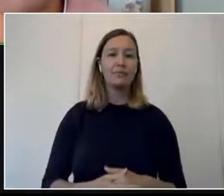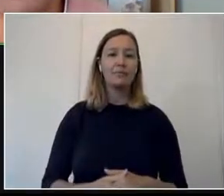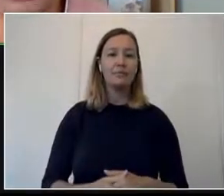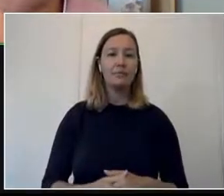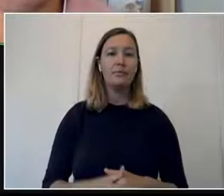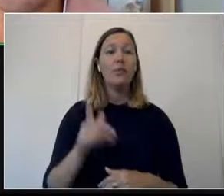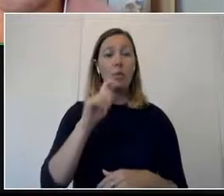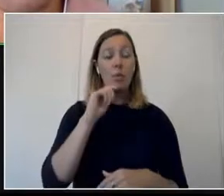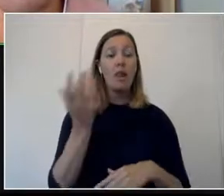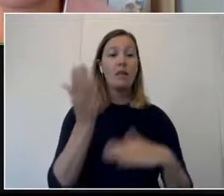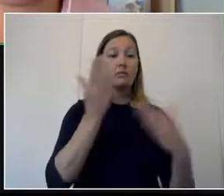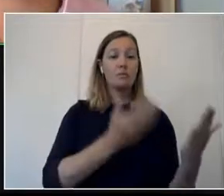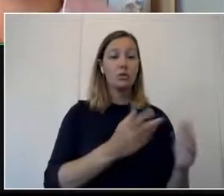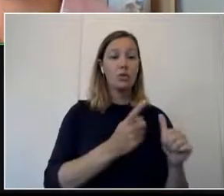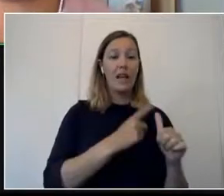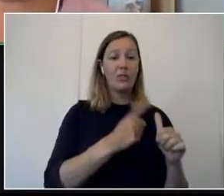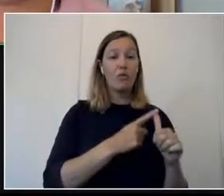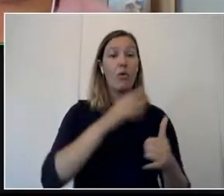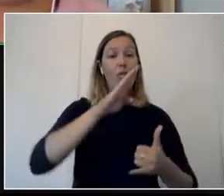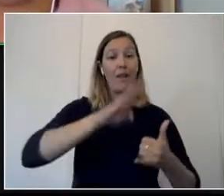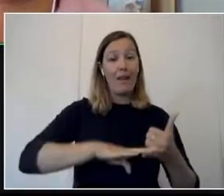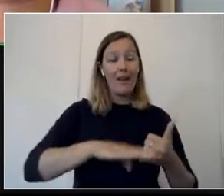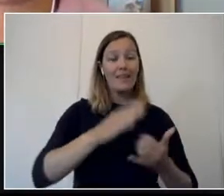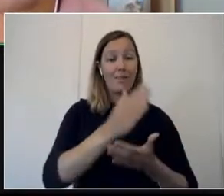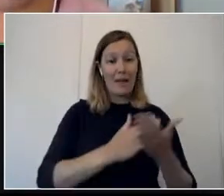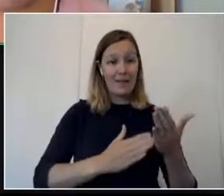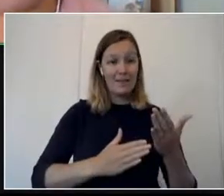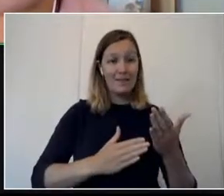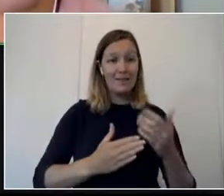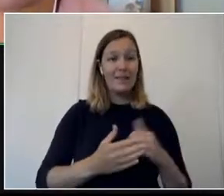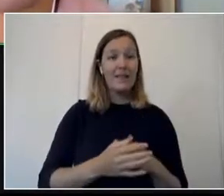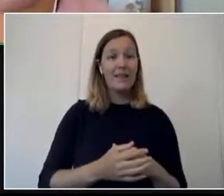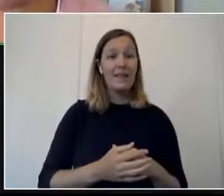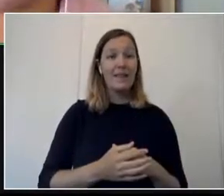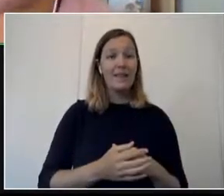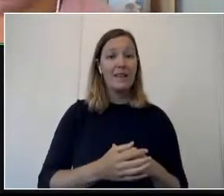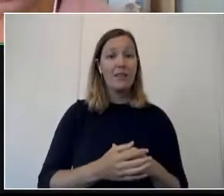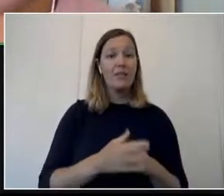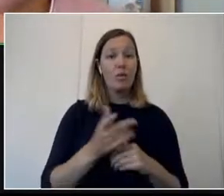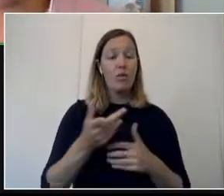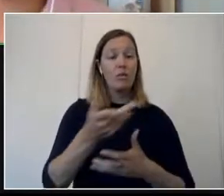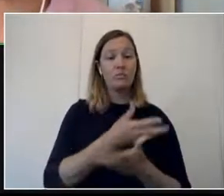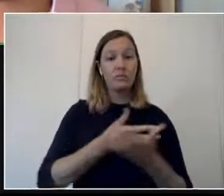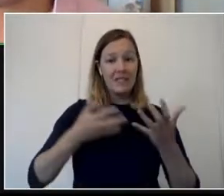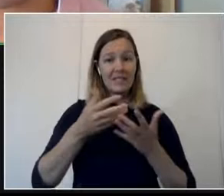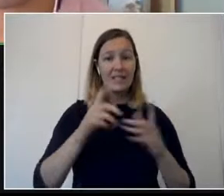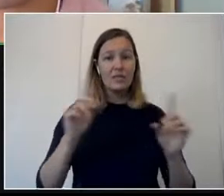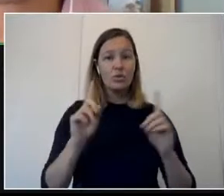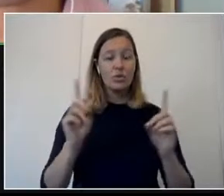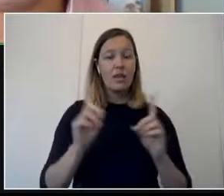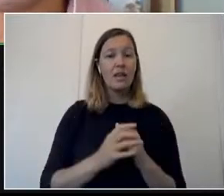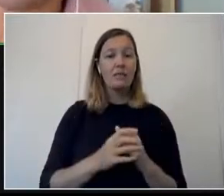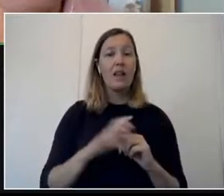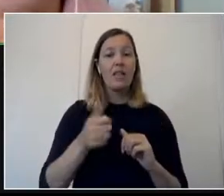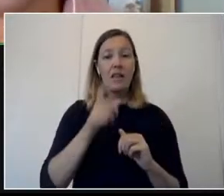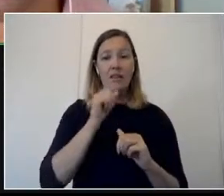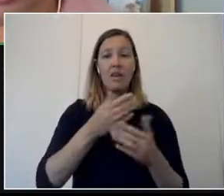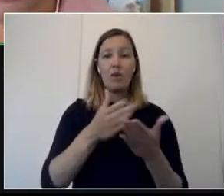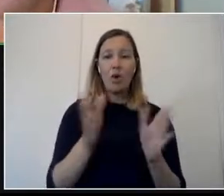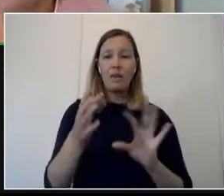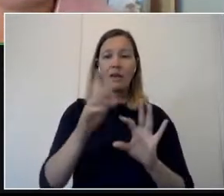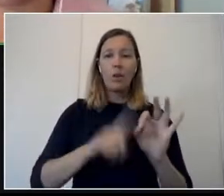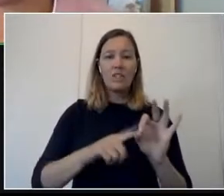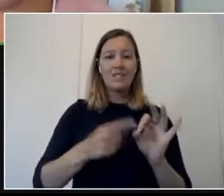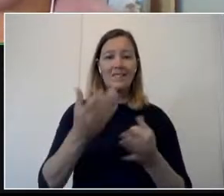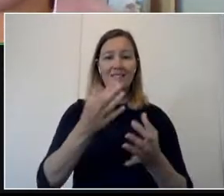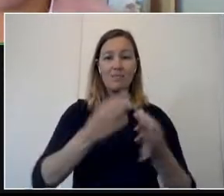over to you, Andrew, for this last segment that we've got for our Talanoa today before we open up for questions. Once again, if you have any